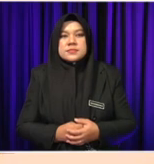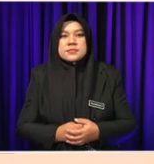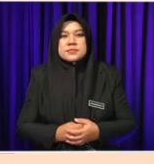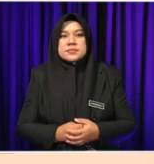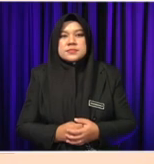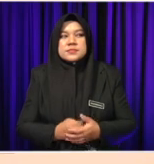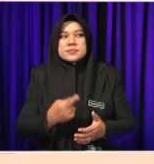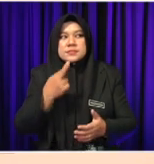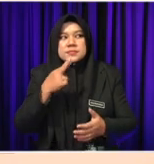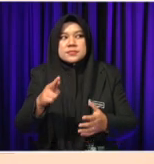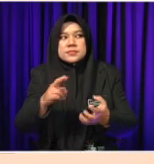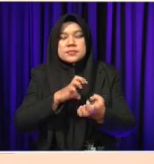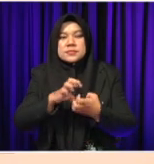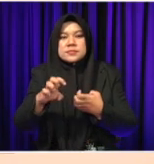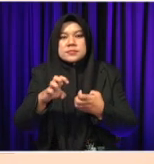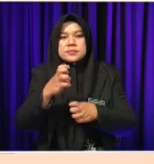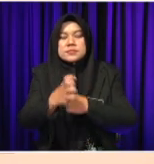we destroying the